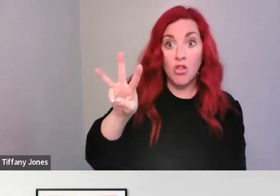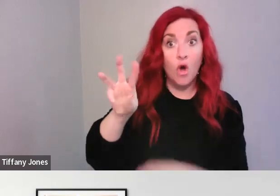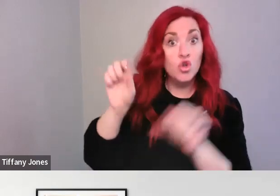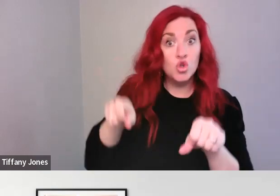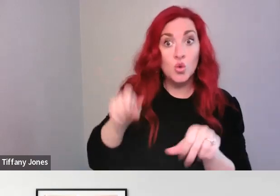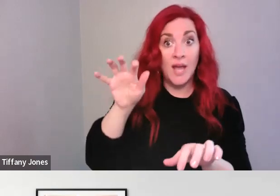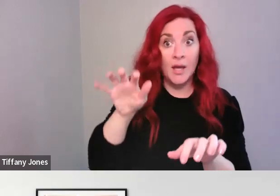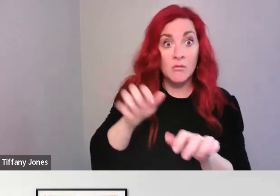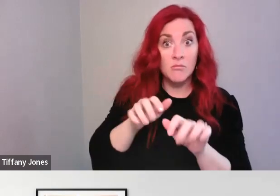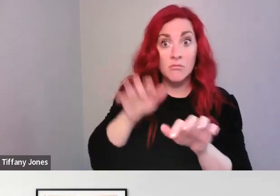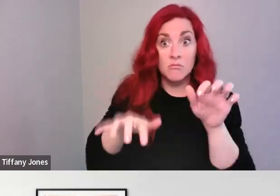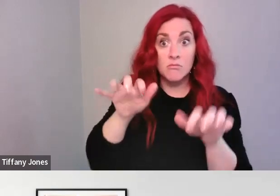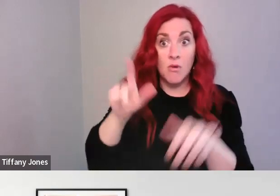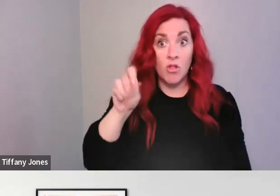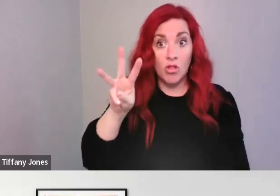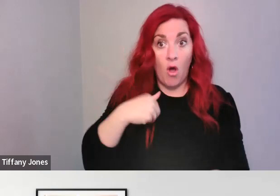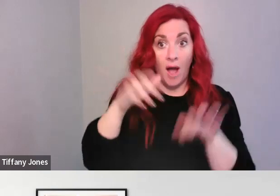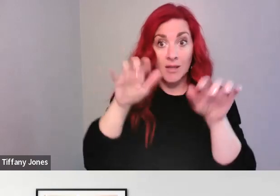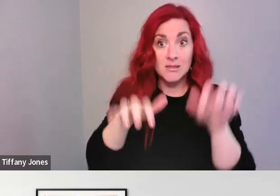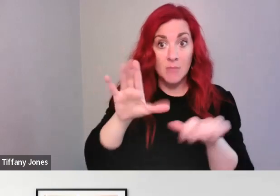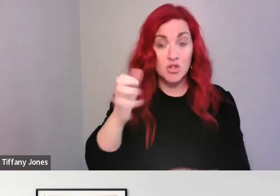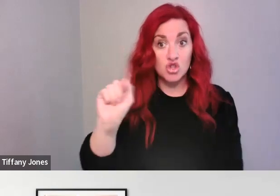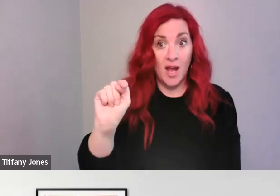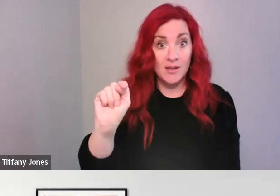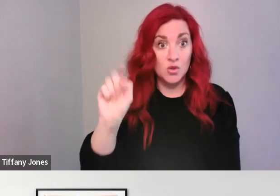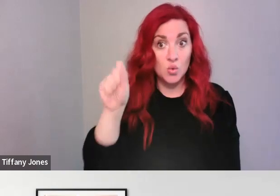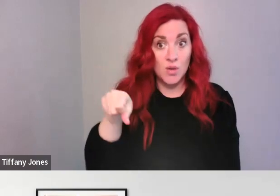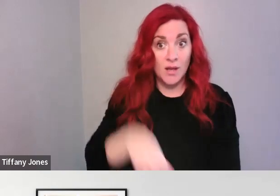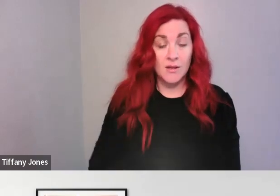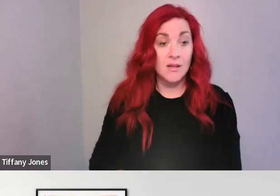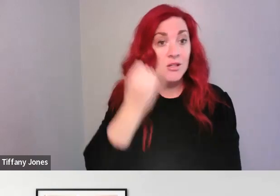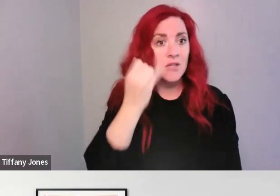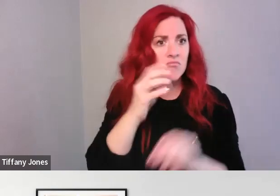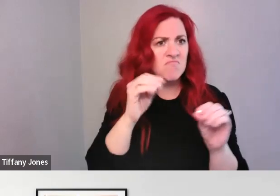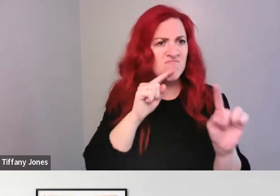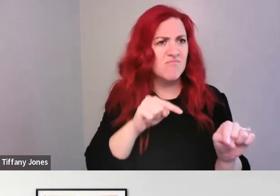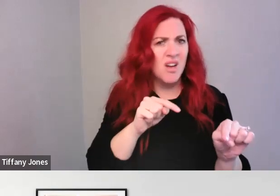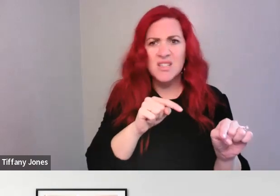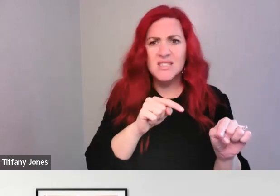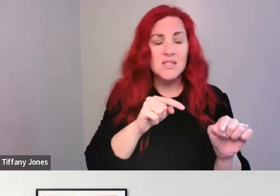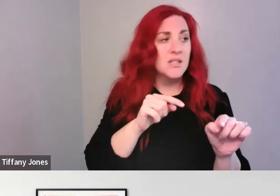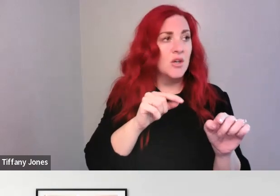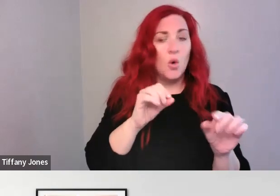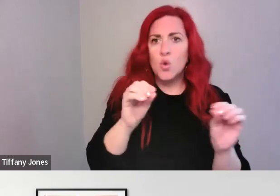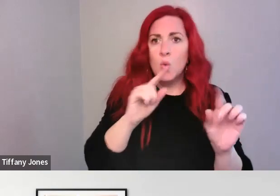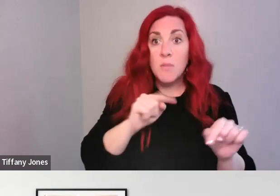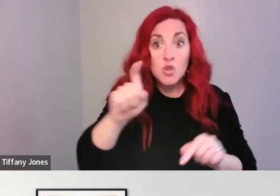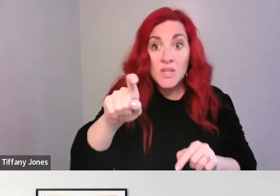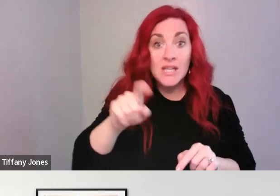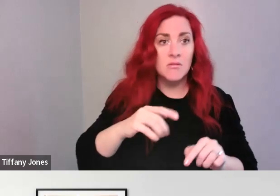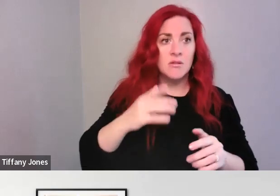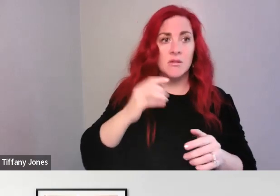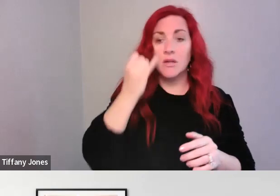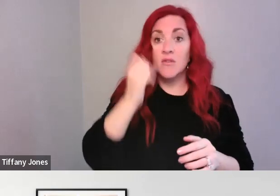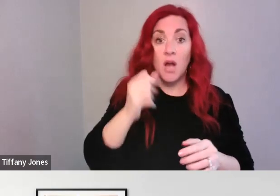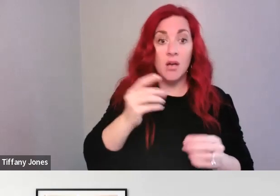in the chat there. And if you don't get the response you need, if they don't, immediately apologize and send it to you in the language